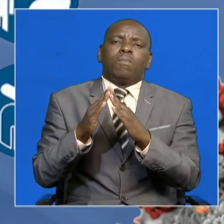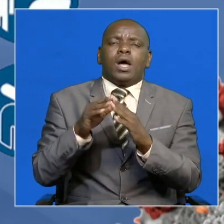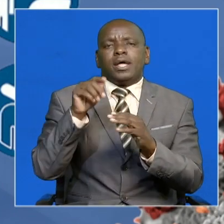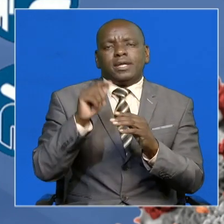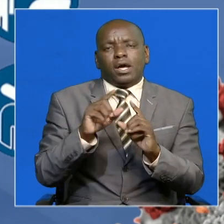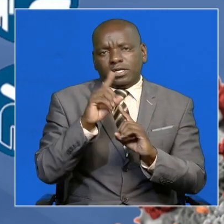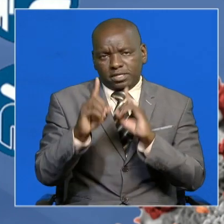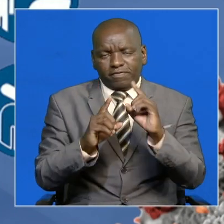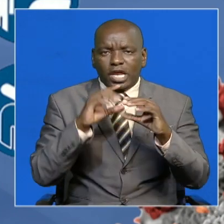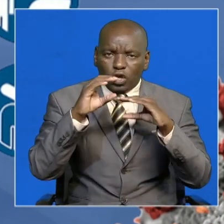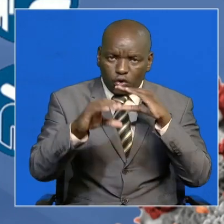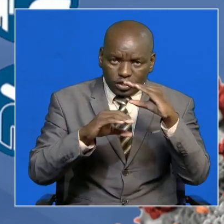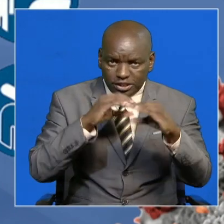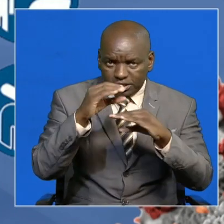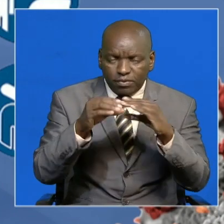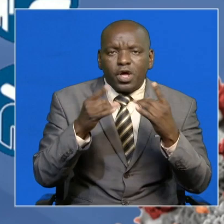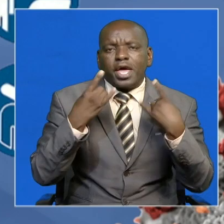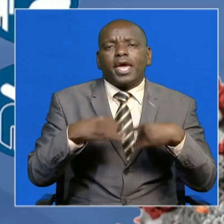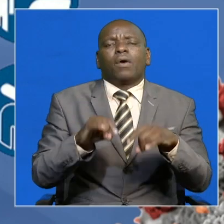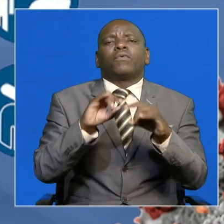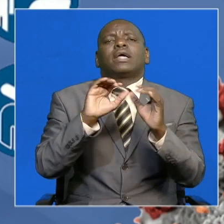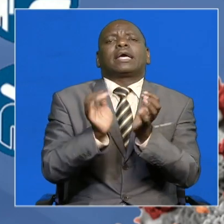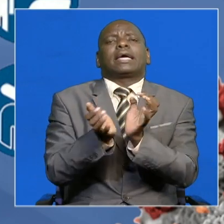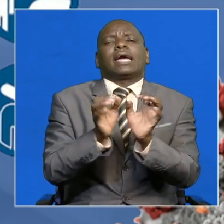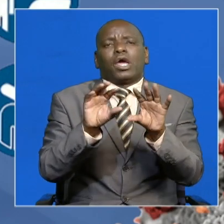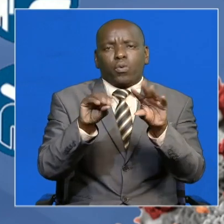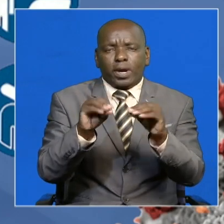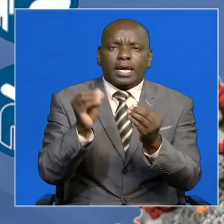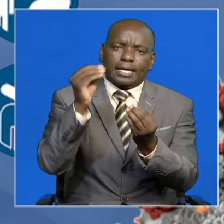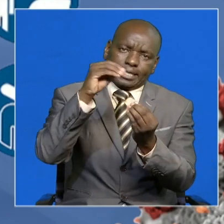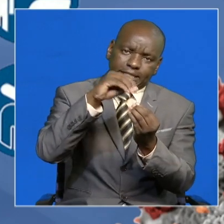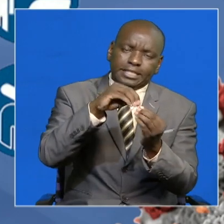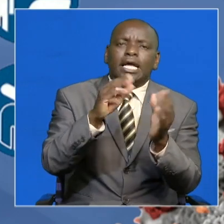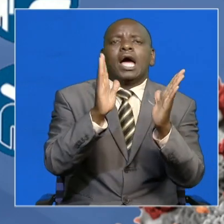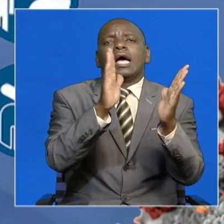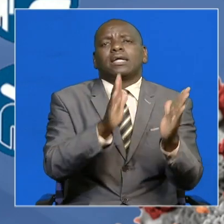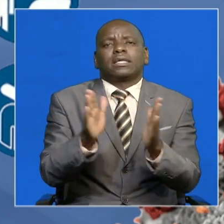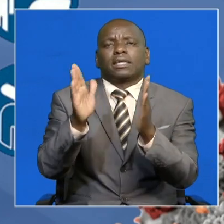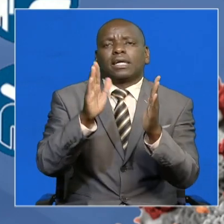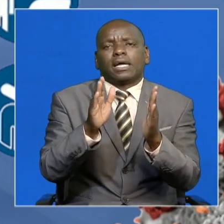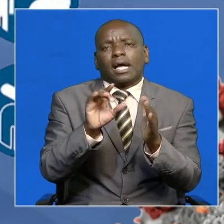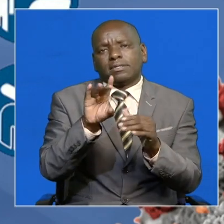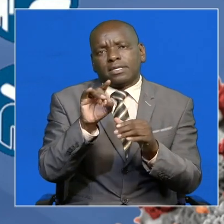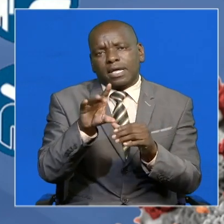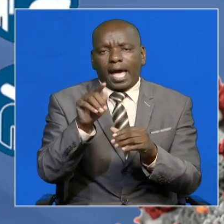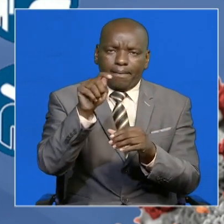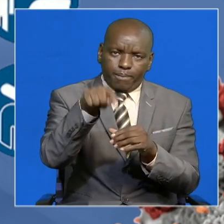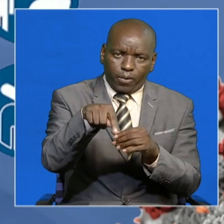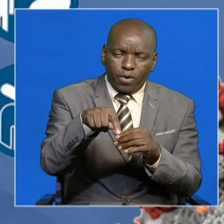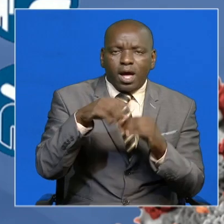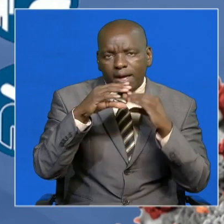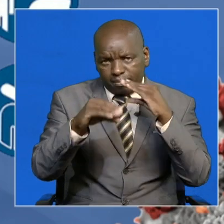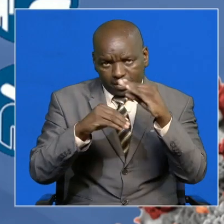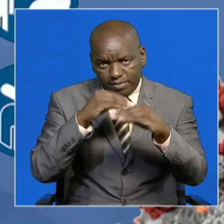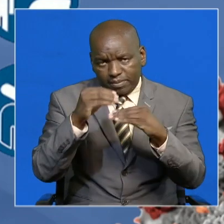be in regular communication with their healthcare worker for additional guidance if symptoms get worse. And we've talked